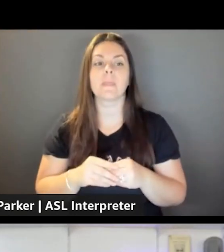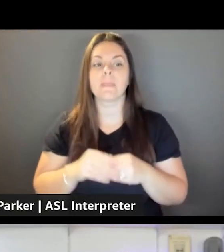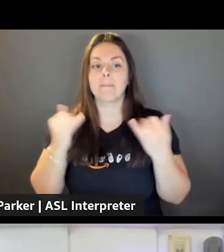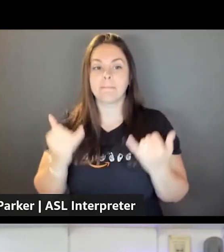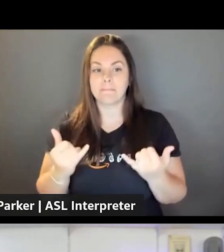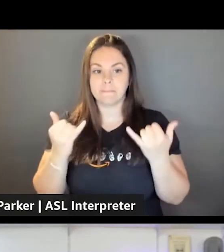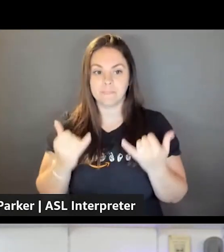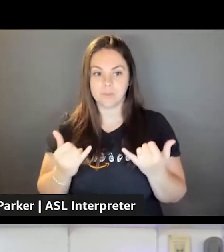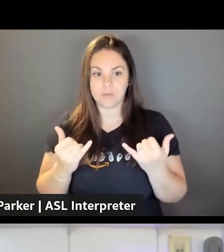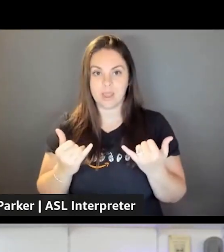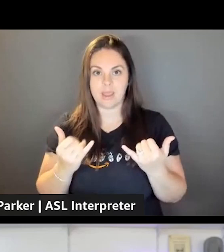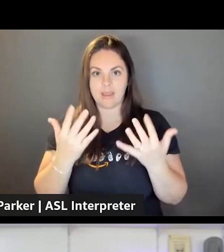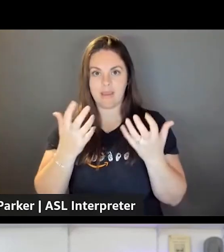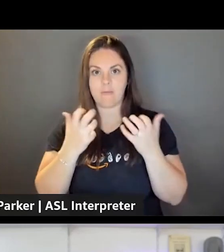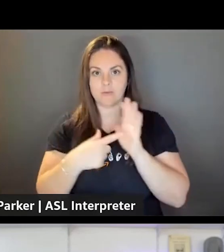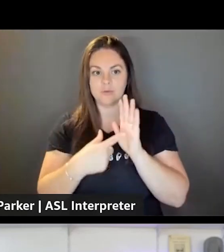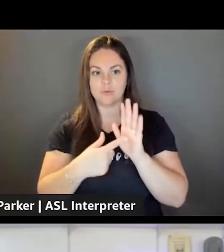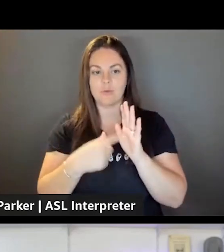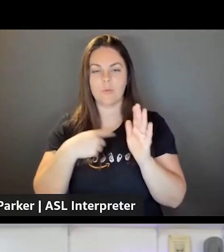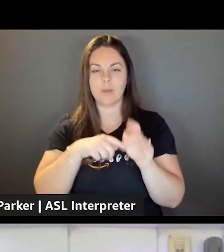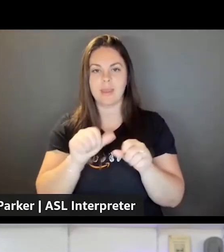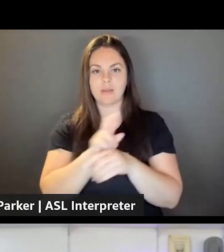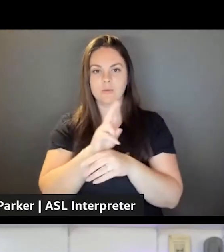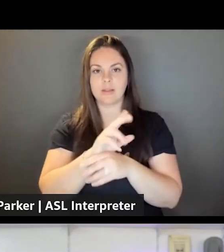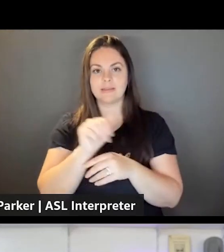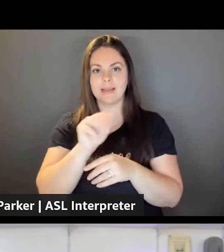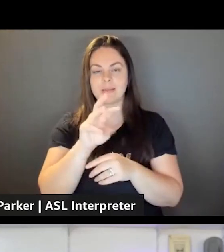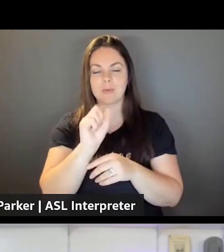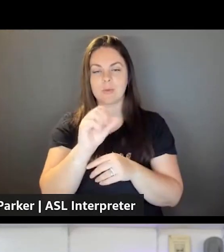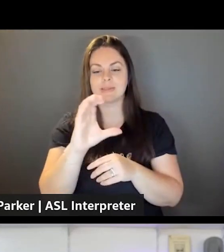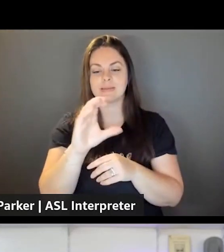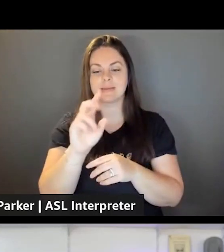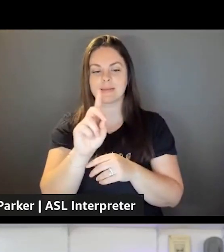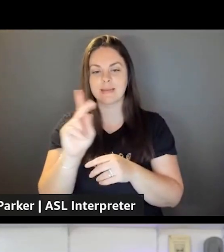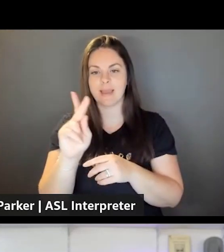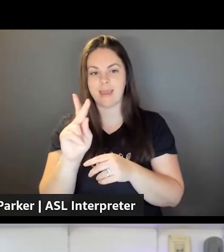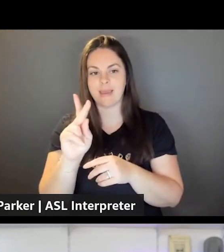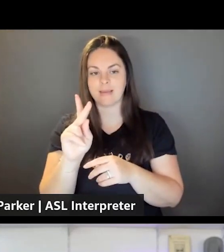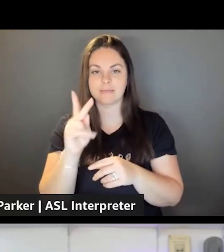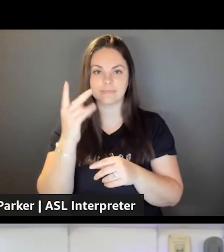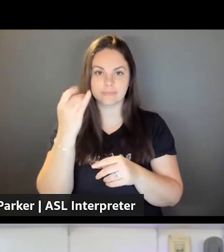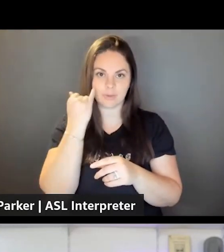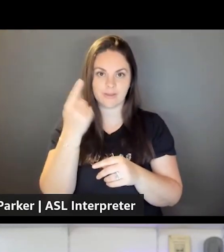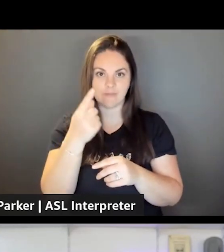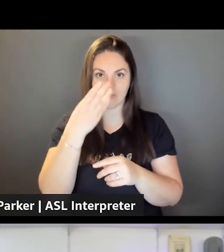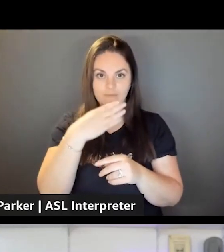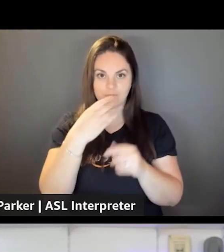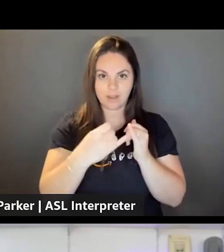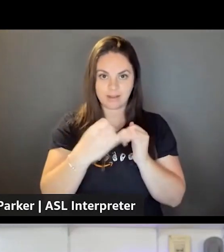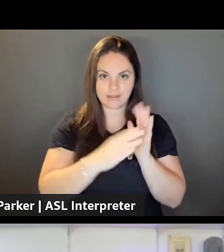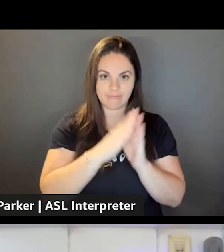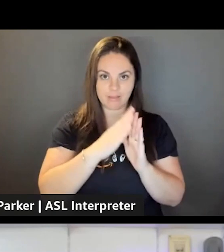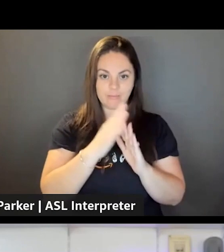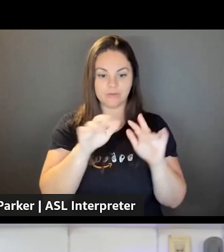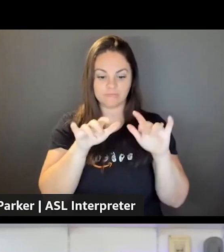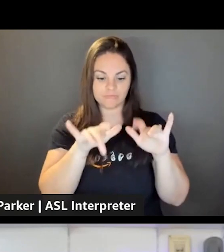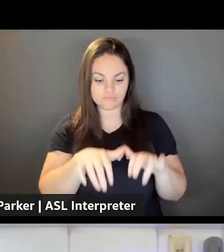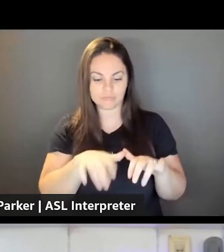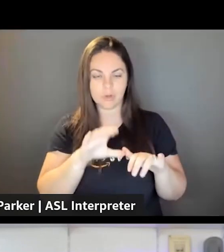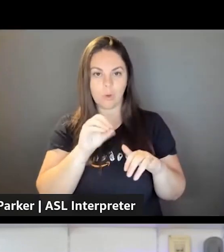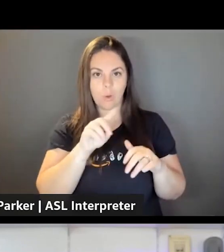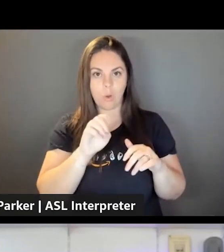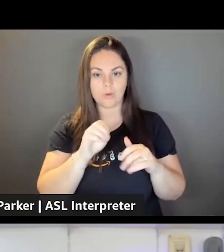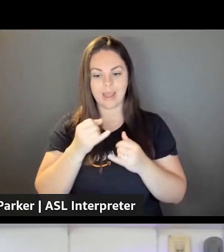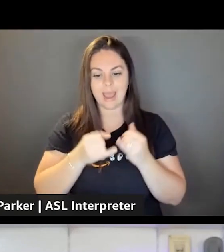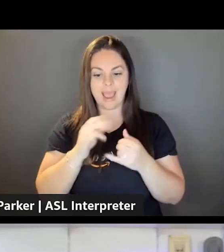the AWS CDK. So that way, if you're a front-end developer and you're writing your front-end code in TypeScript, you can now